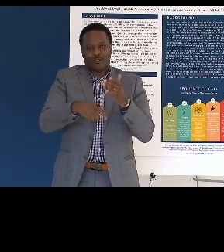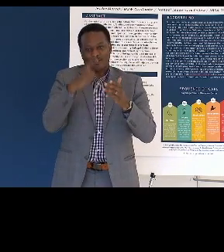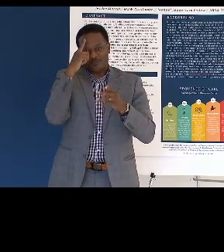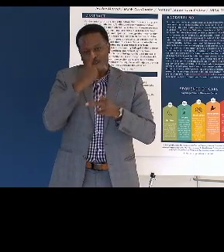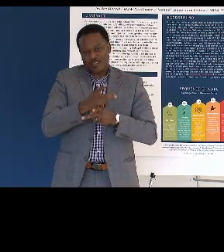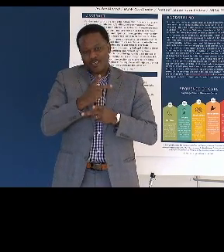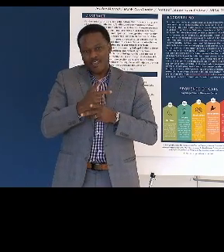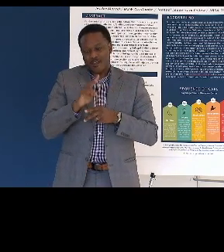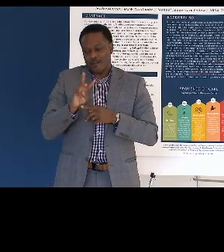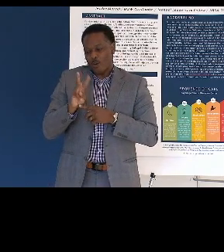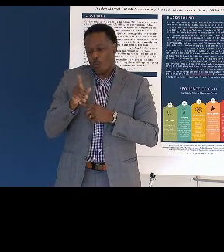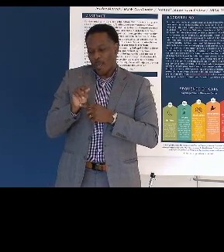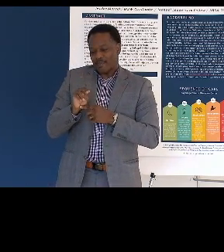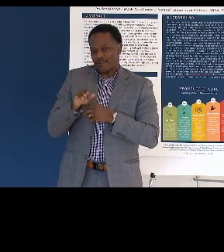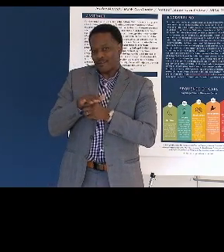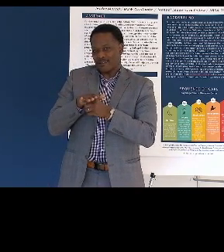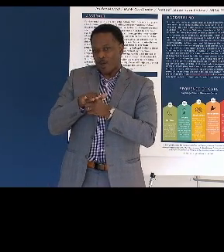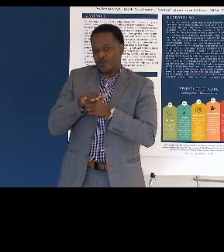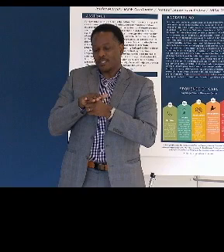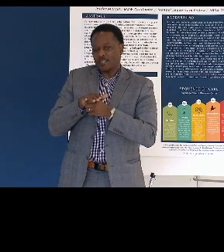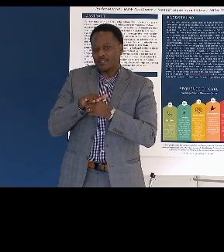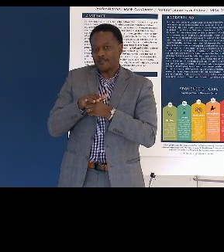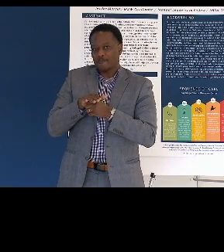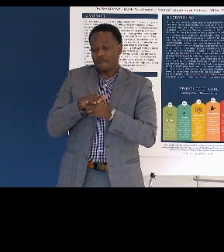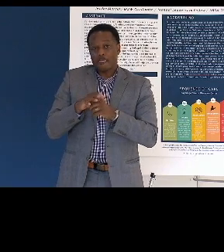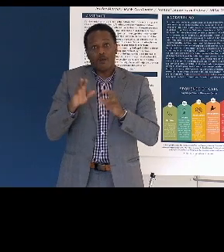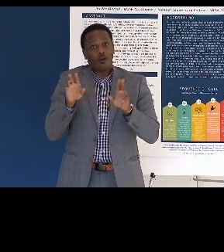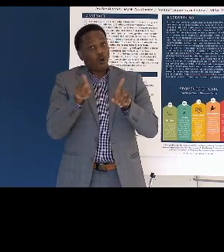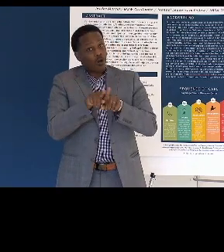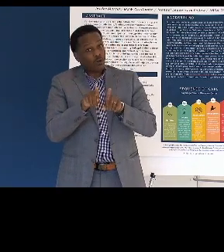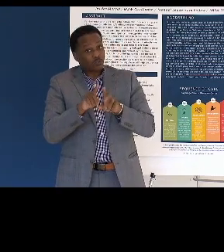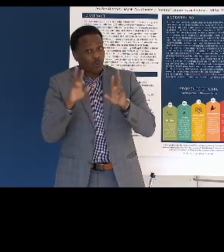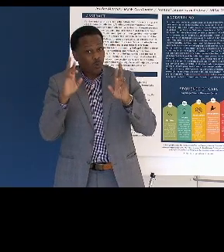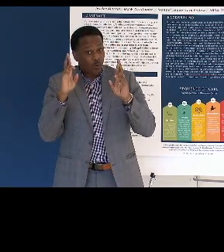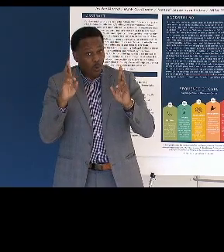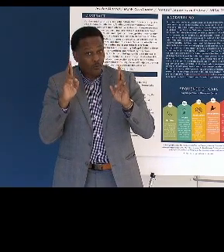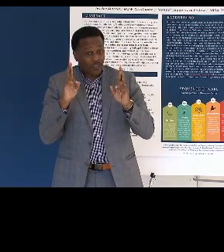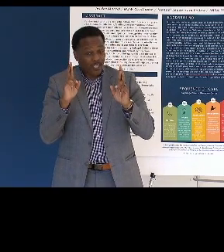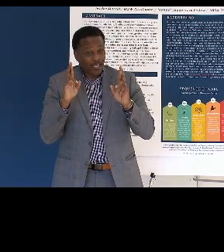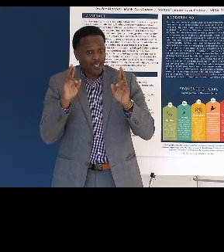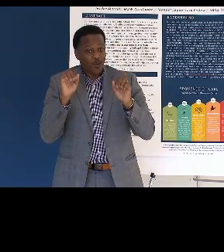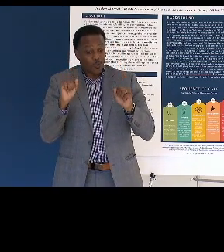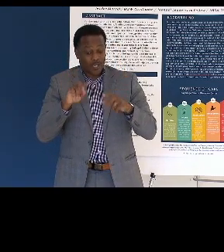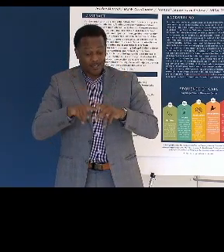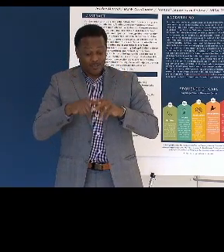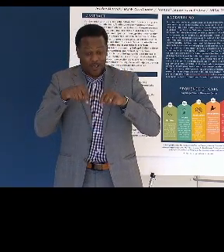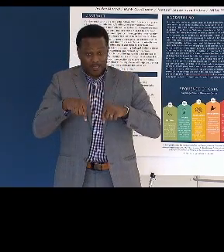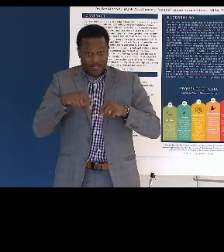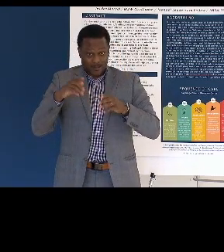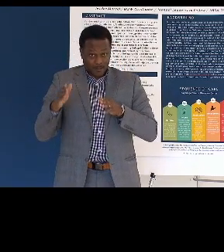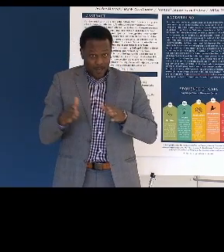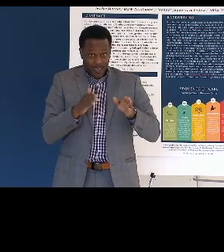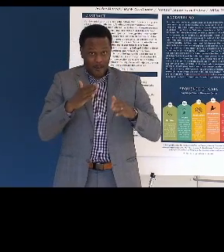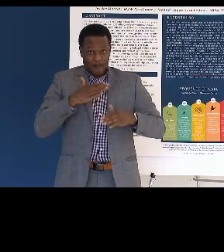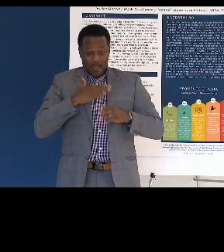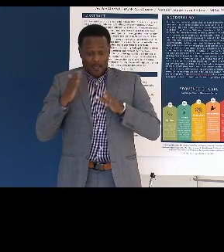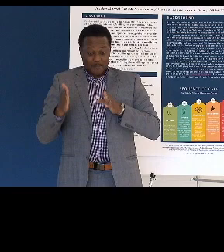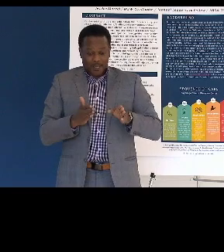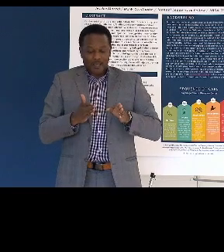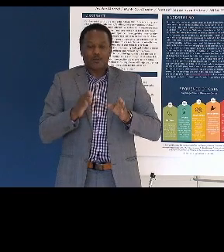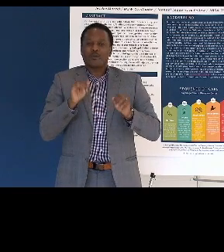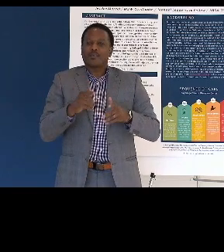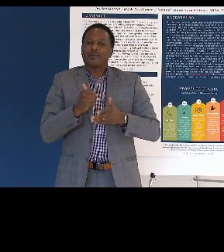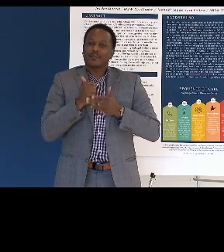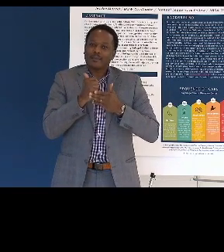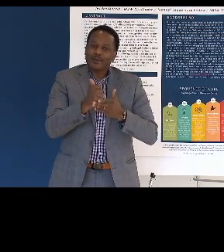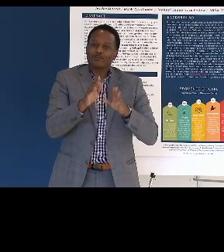And hopefully, by identifying and implementing this, we can, again, help these